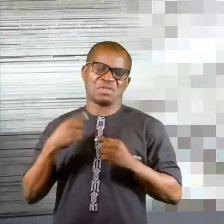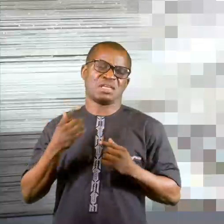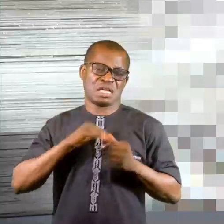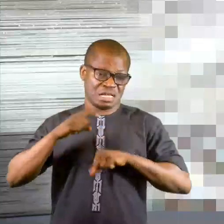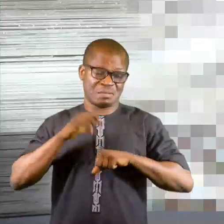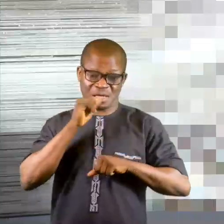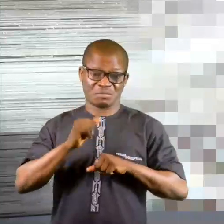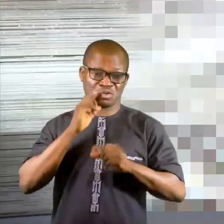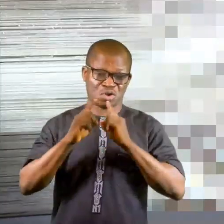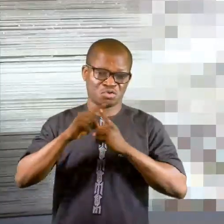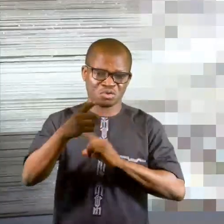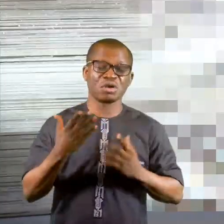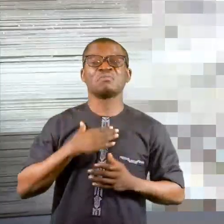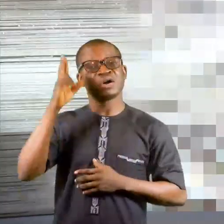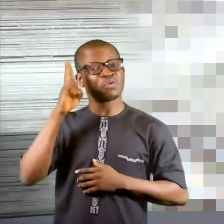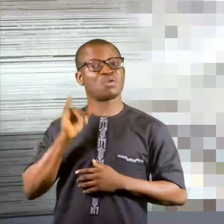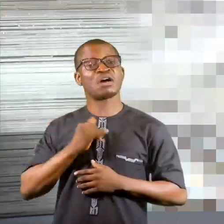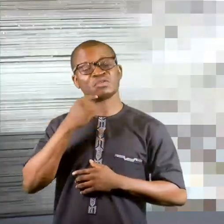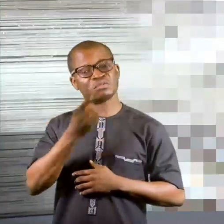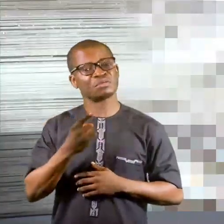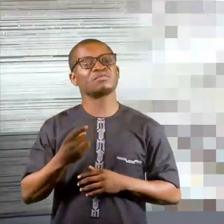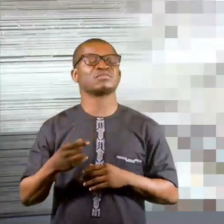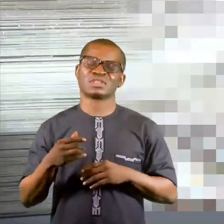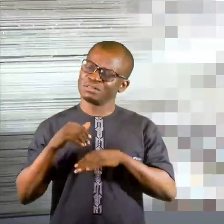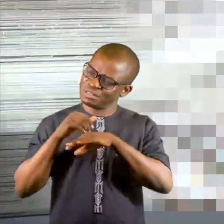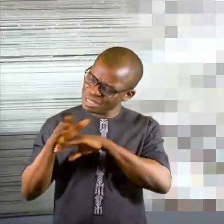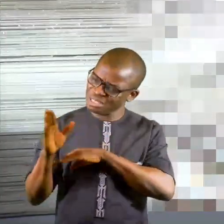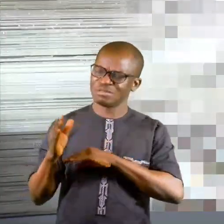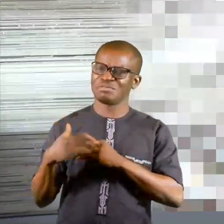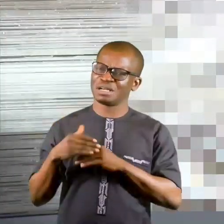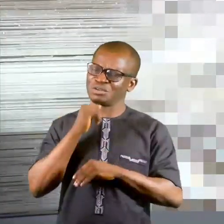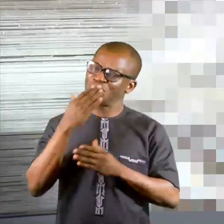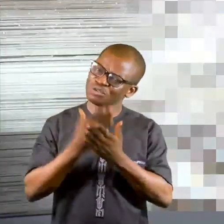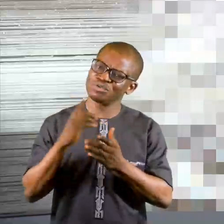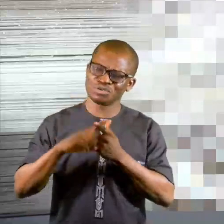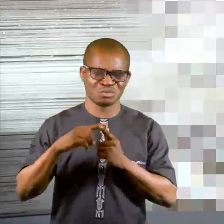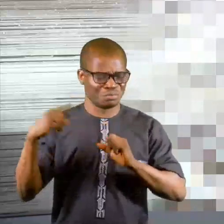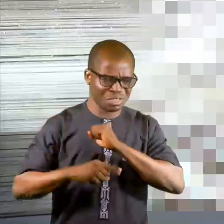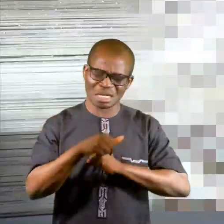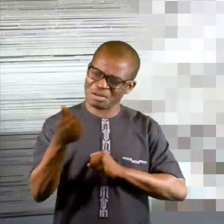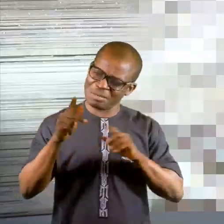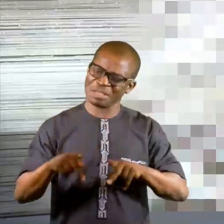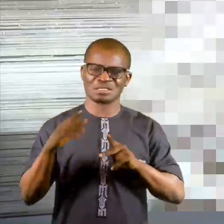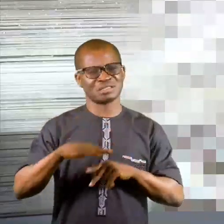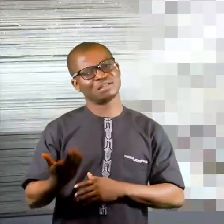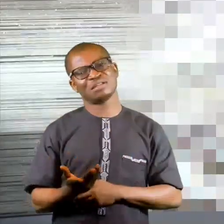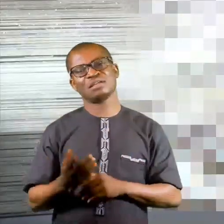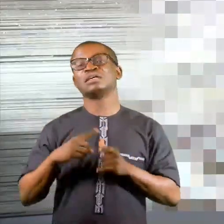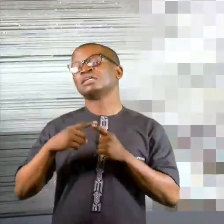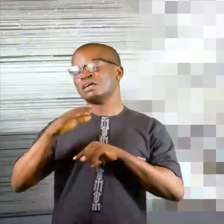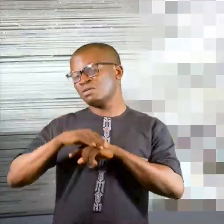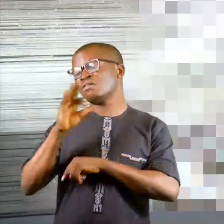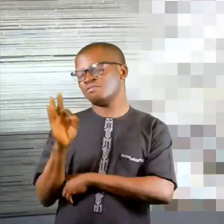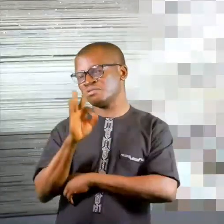me. And my uncle has told her that let her return me. It's not good to beat another person's child. Then